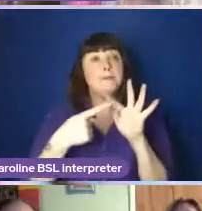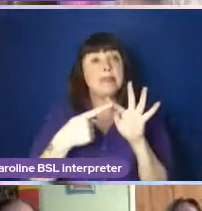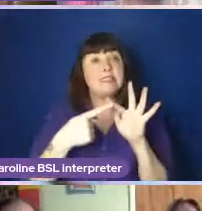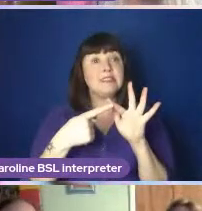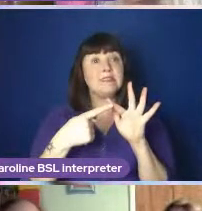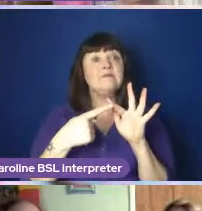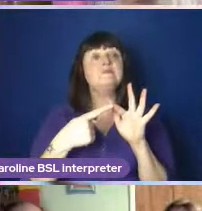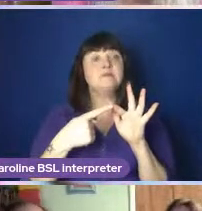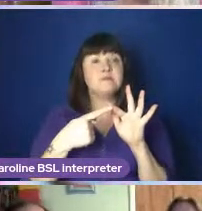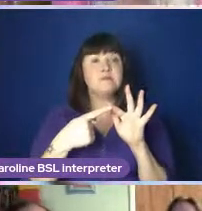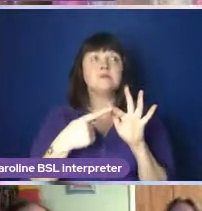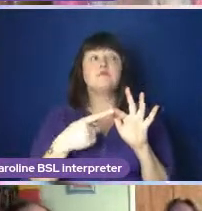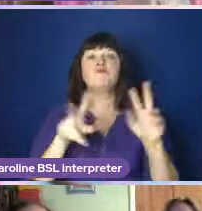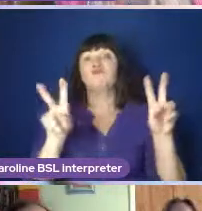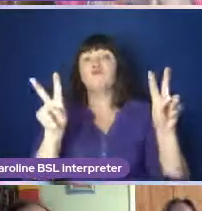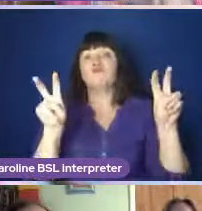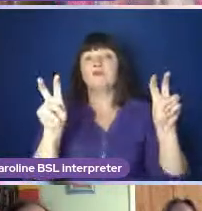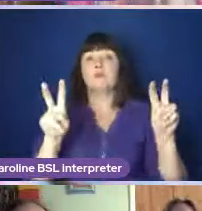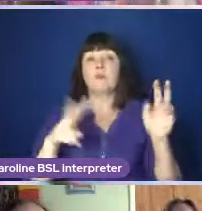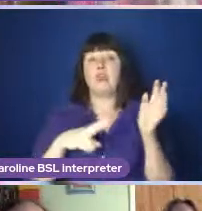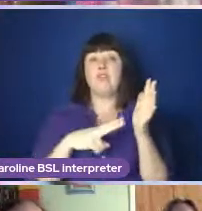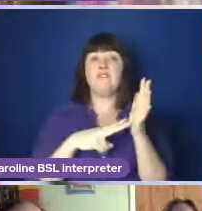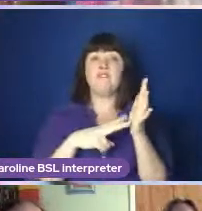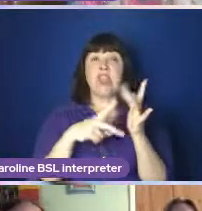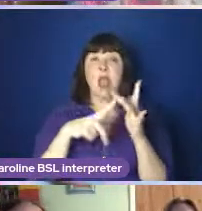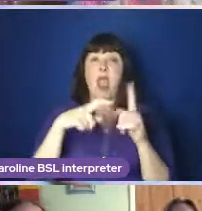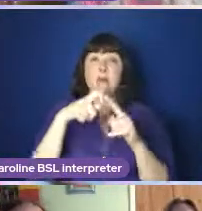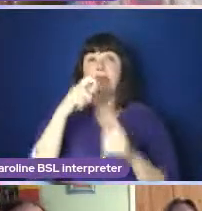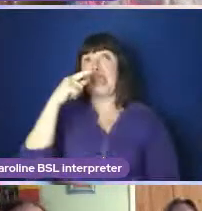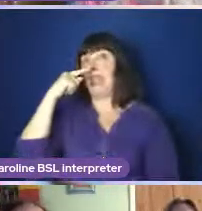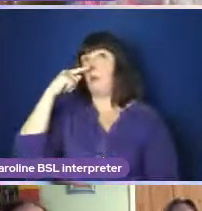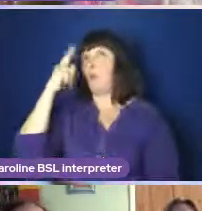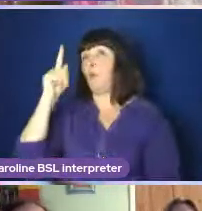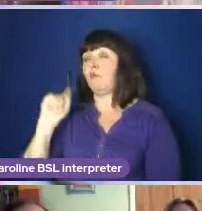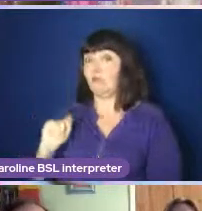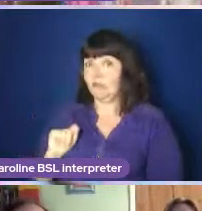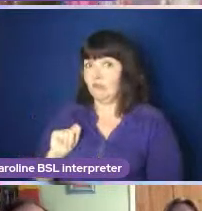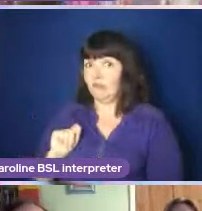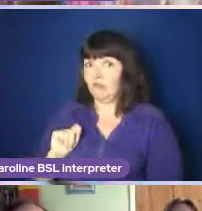Pete is a bit of a VIP in our crew, because if you've seen any of